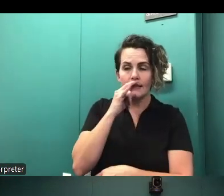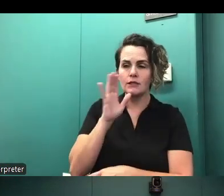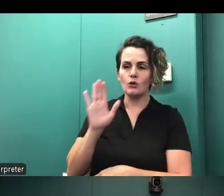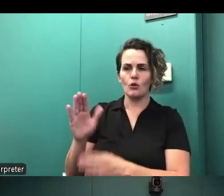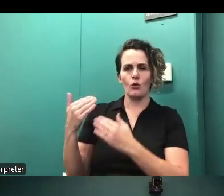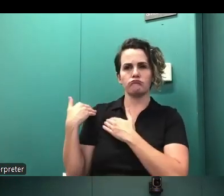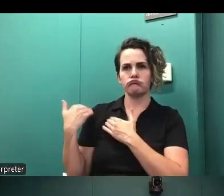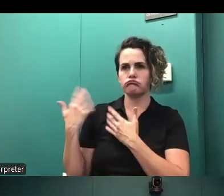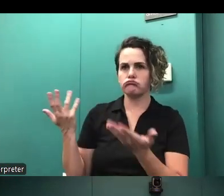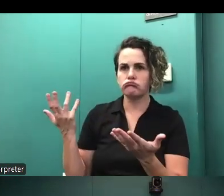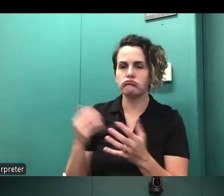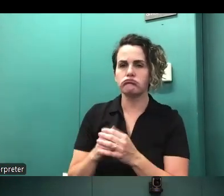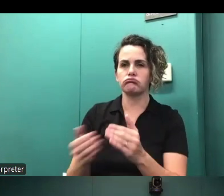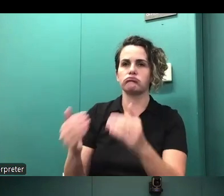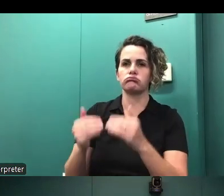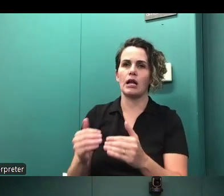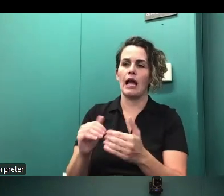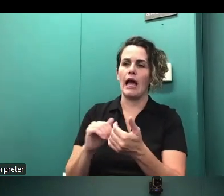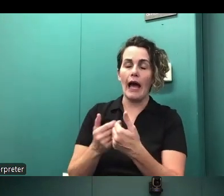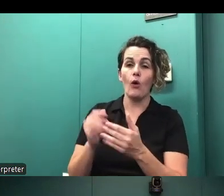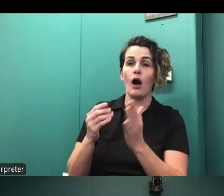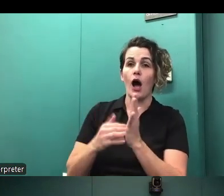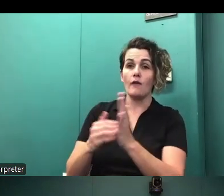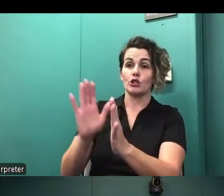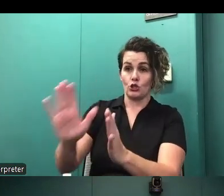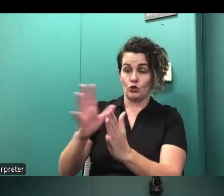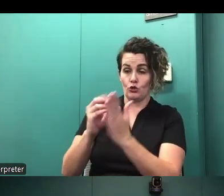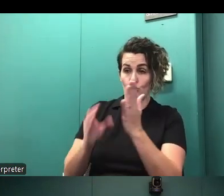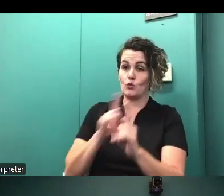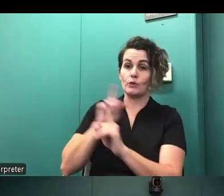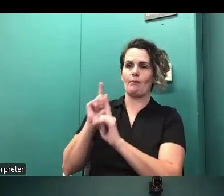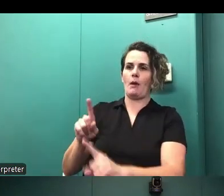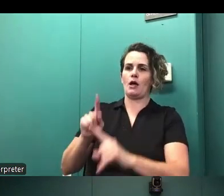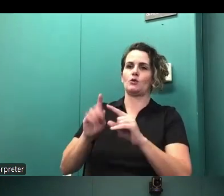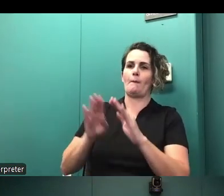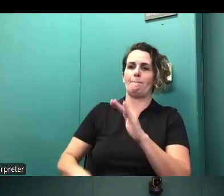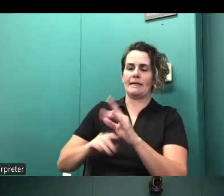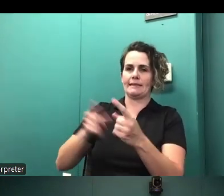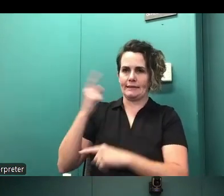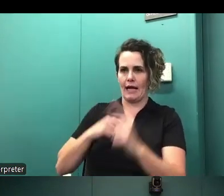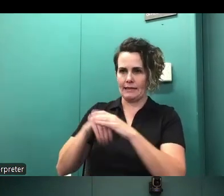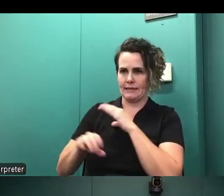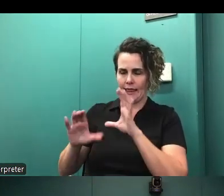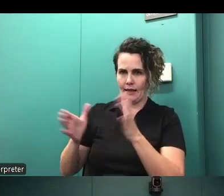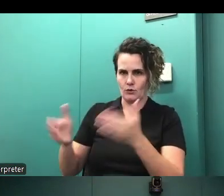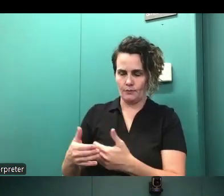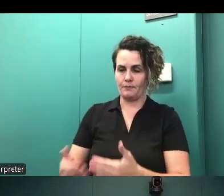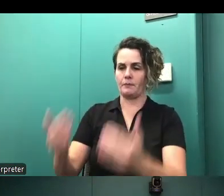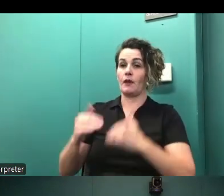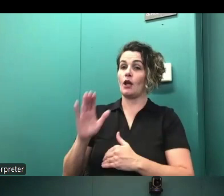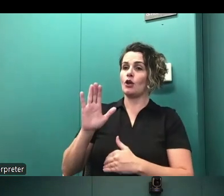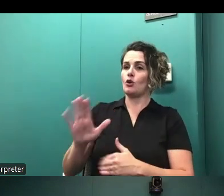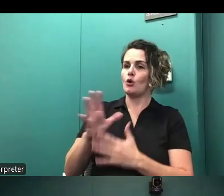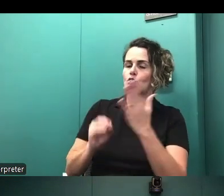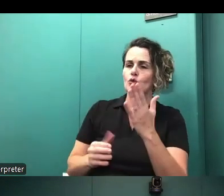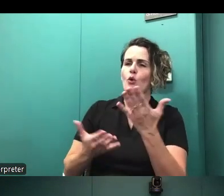your role? How often is a student responding to basic signs in your classroom? What signs have you seen from this student,